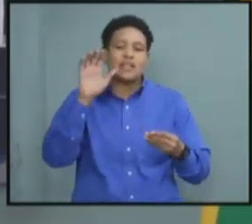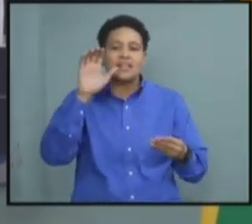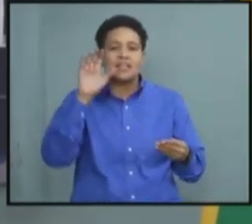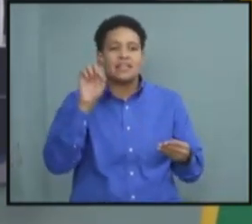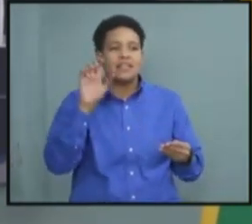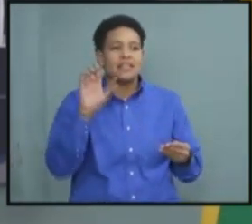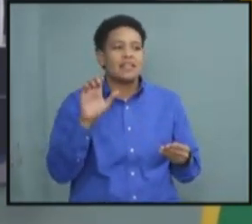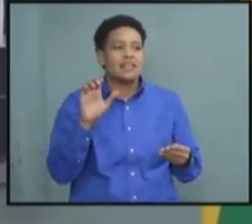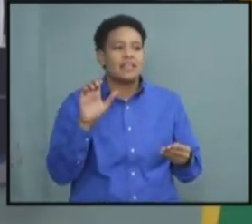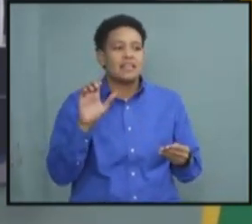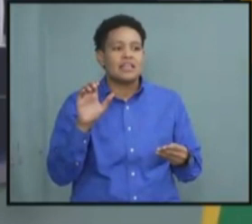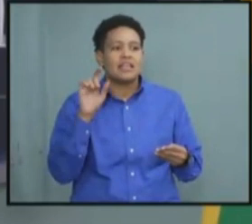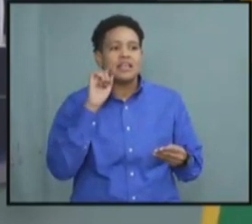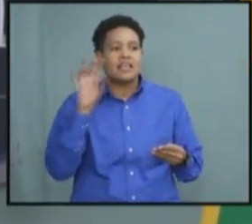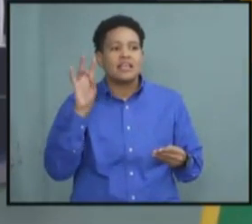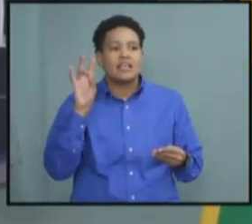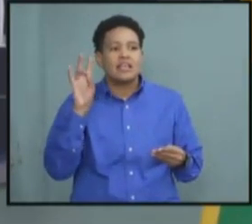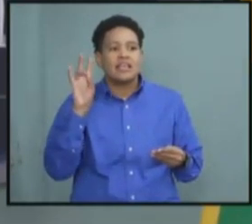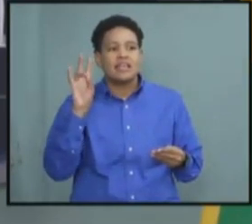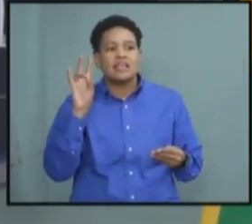CXC of